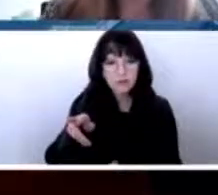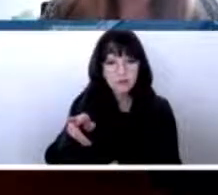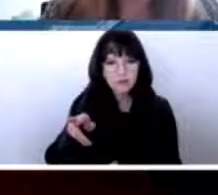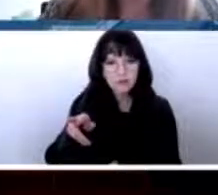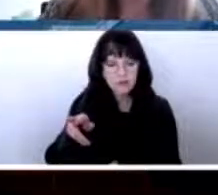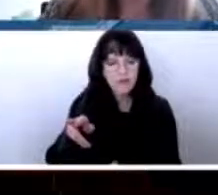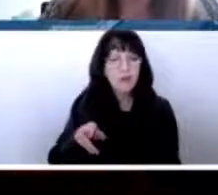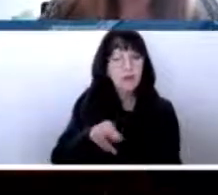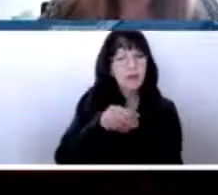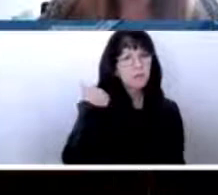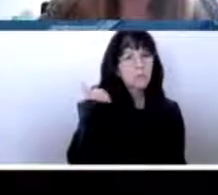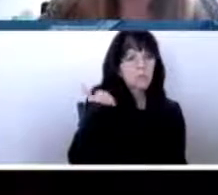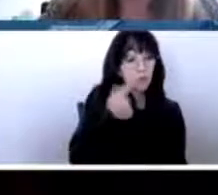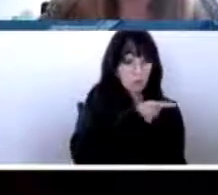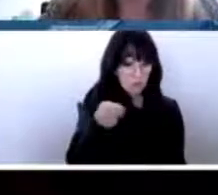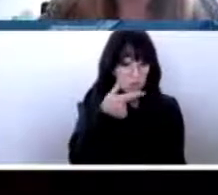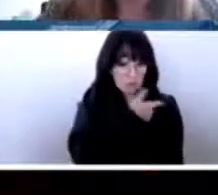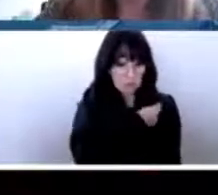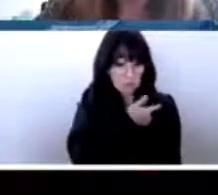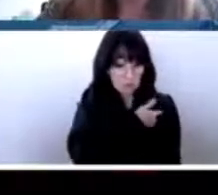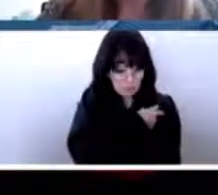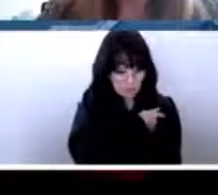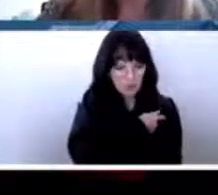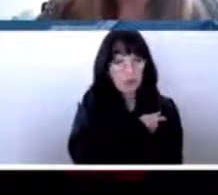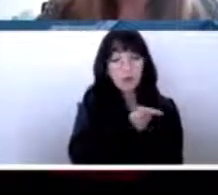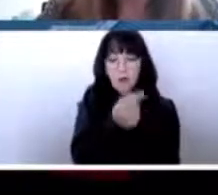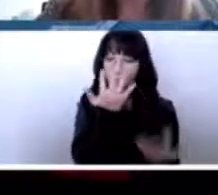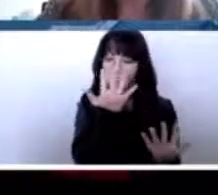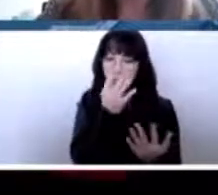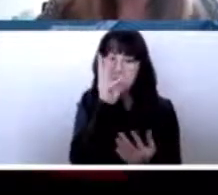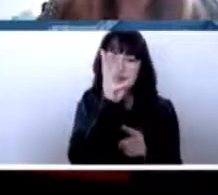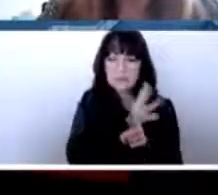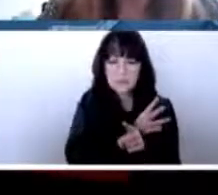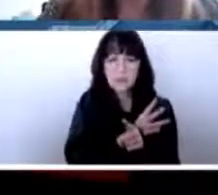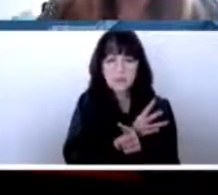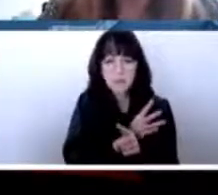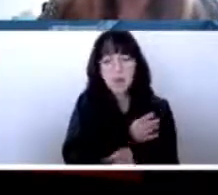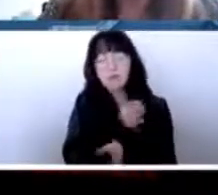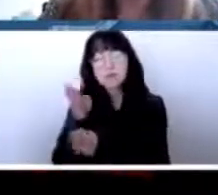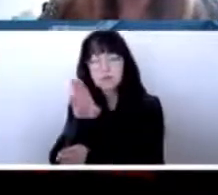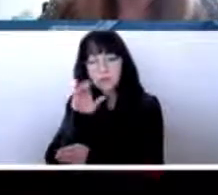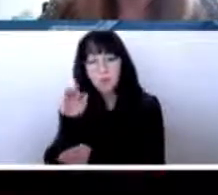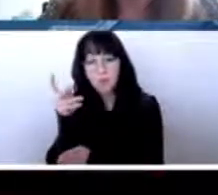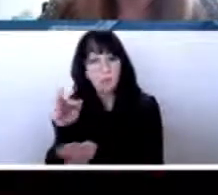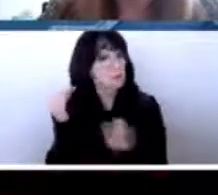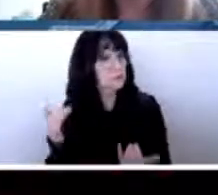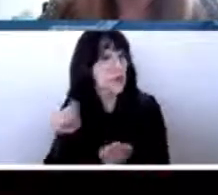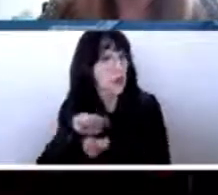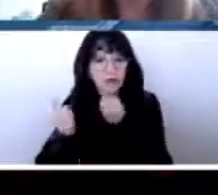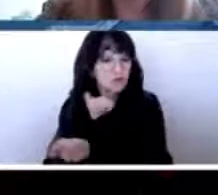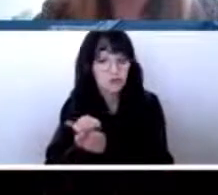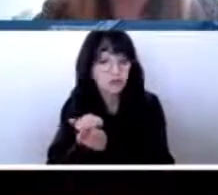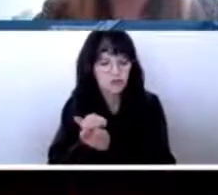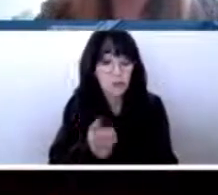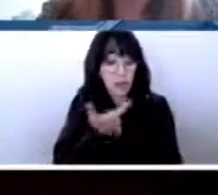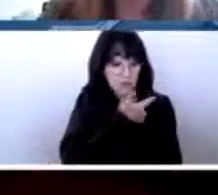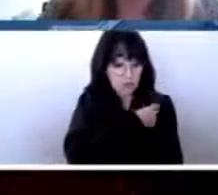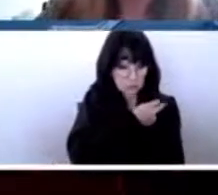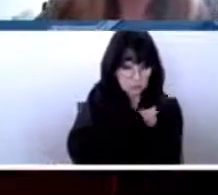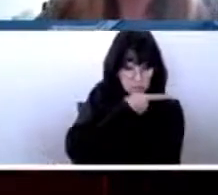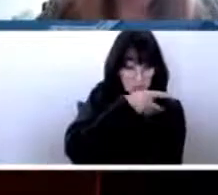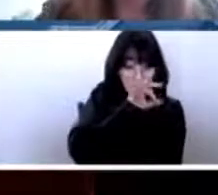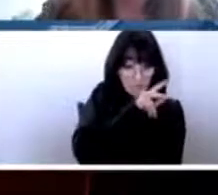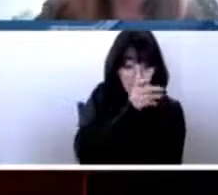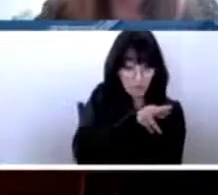5 months based on additional data. And this is really important with Omicron because it's so highly